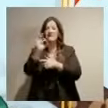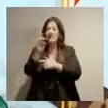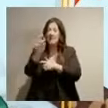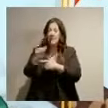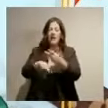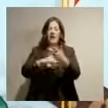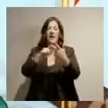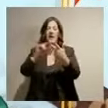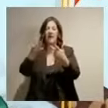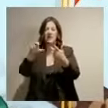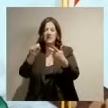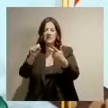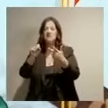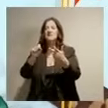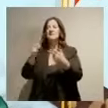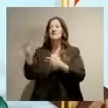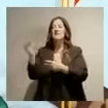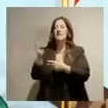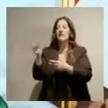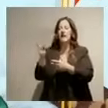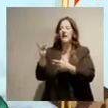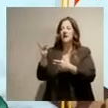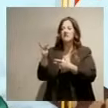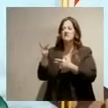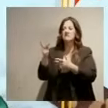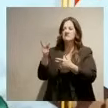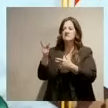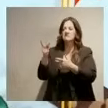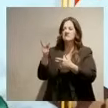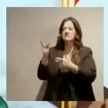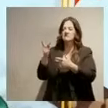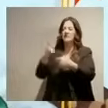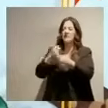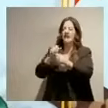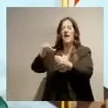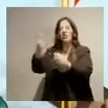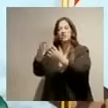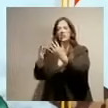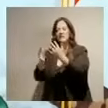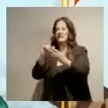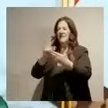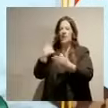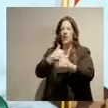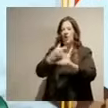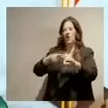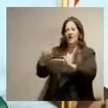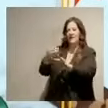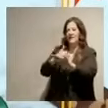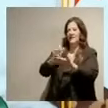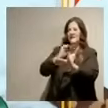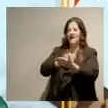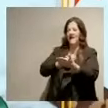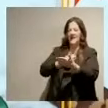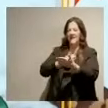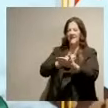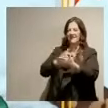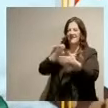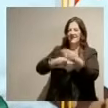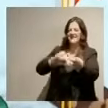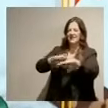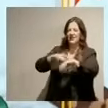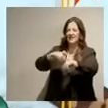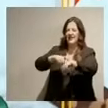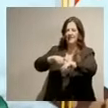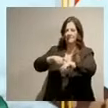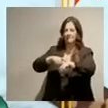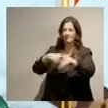IRS moving in a direction where we couldn't collect our taxes until, I believe, November 16th, as